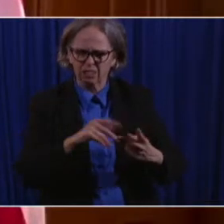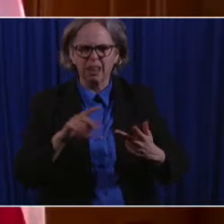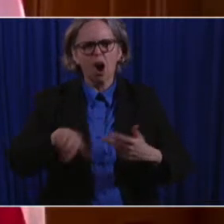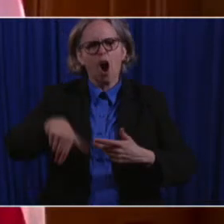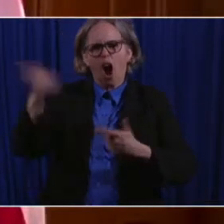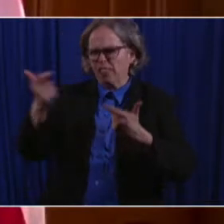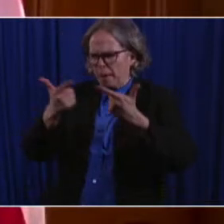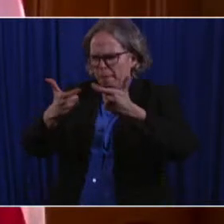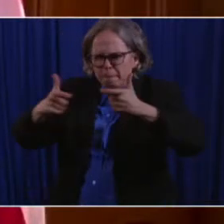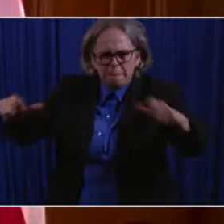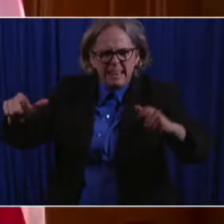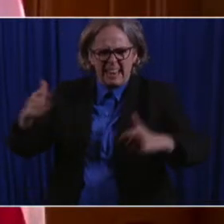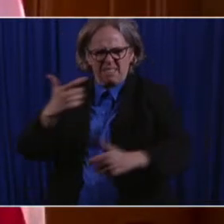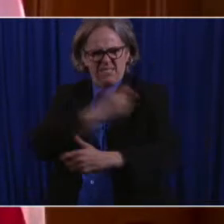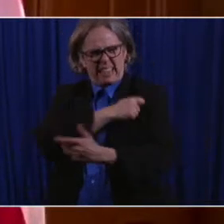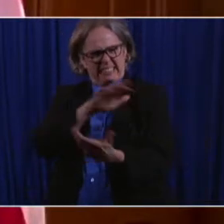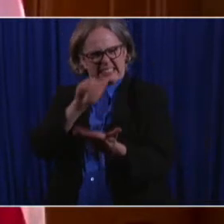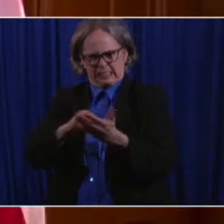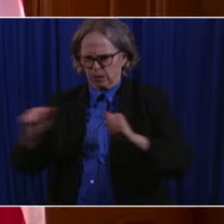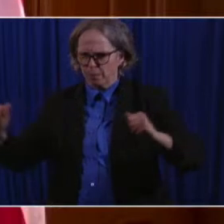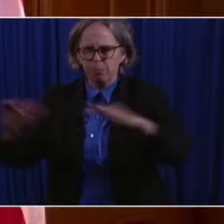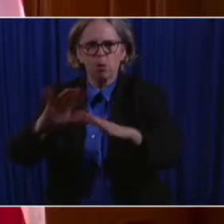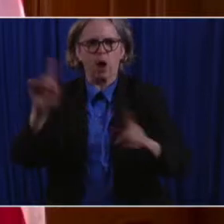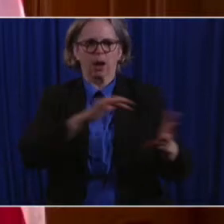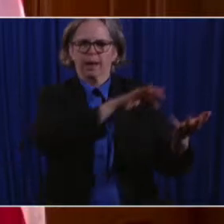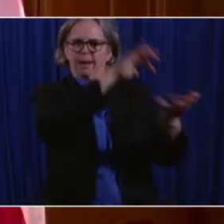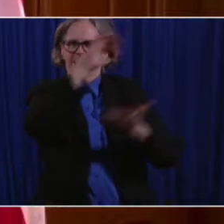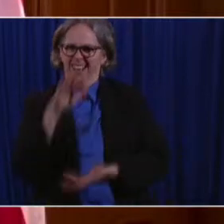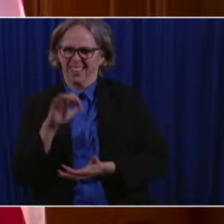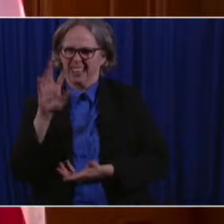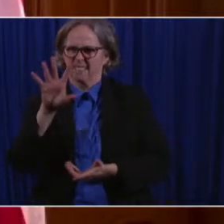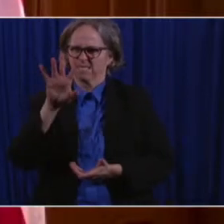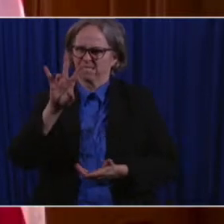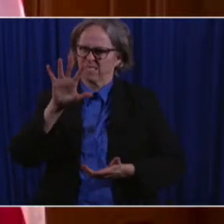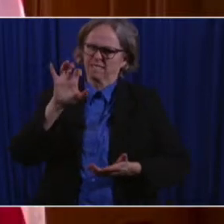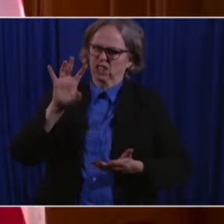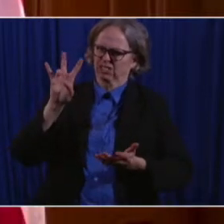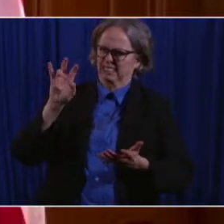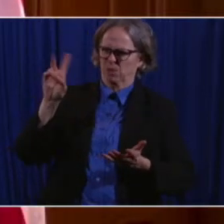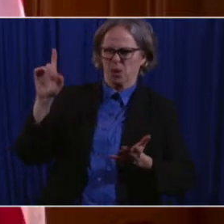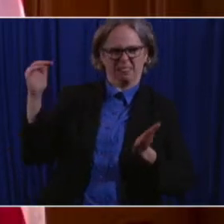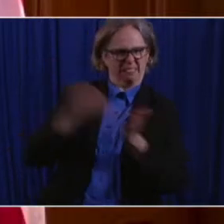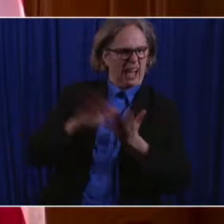news for everyone, and we're very happy about this.